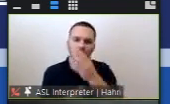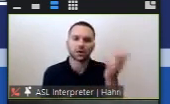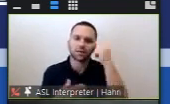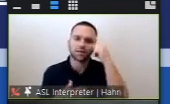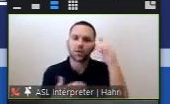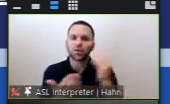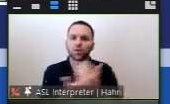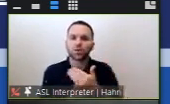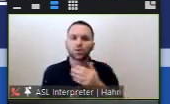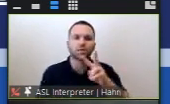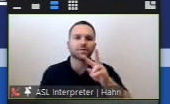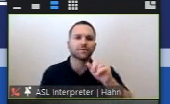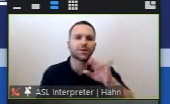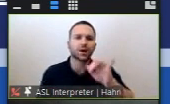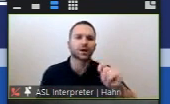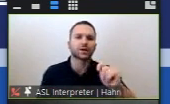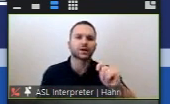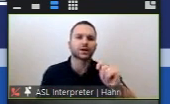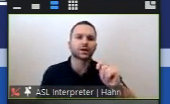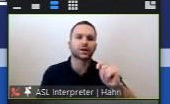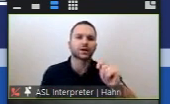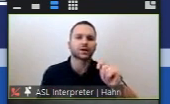the COVID-19.